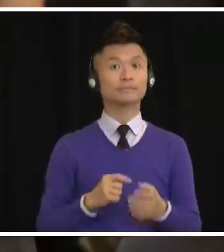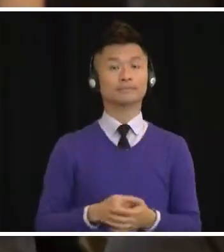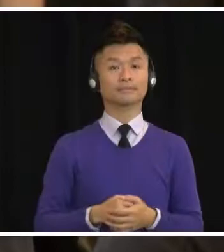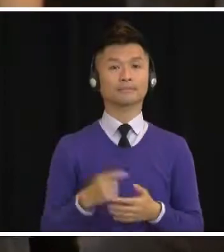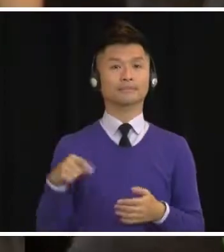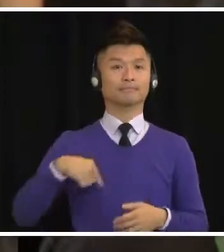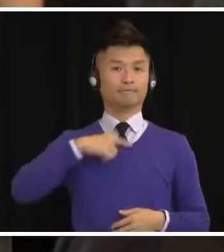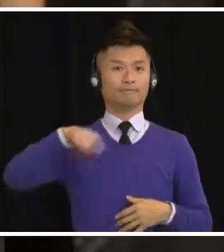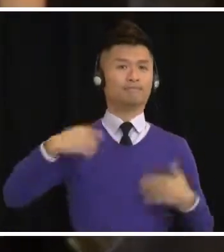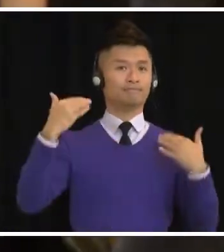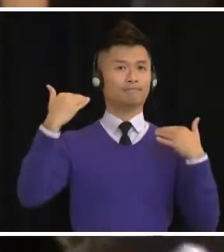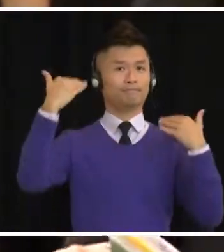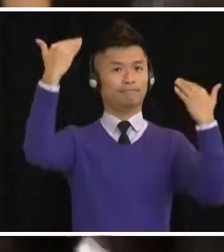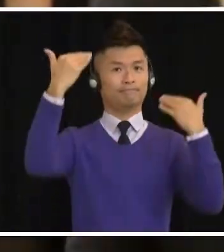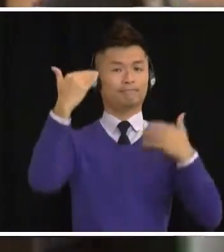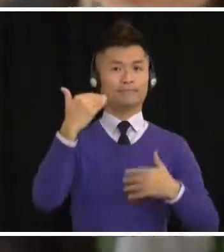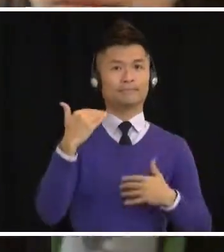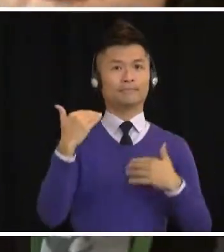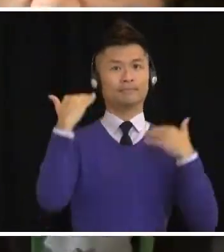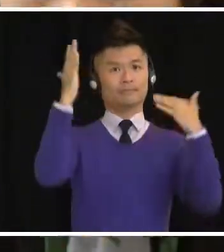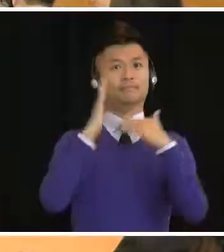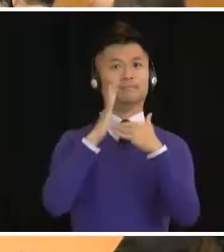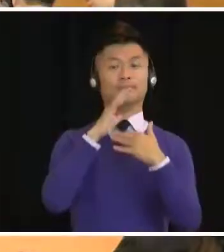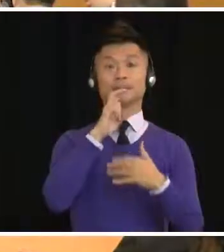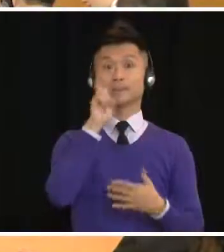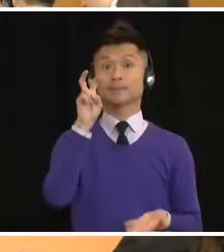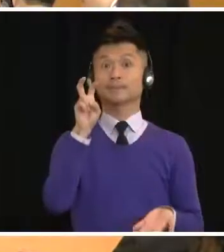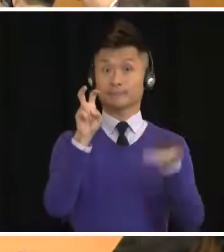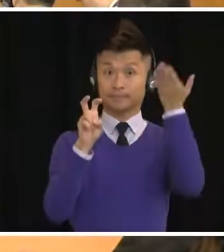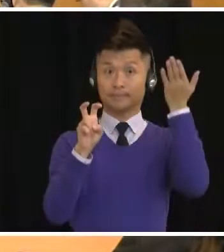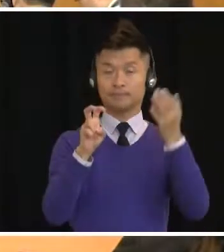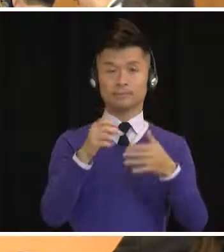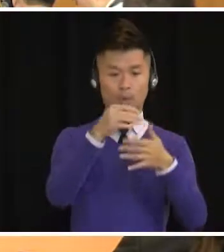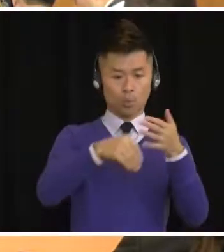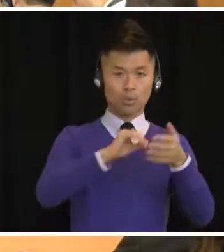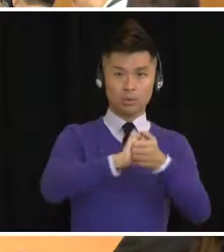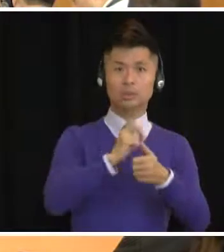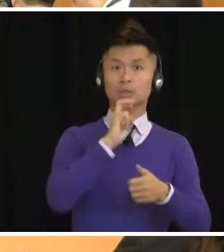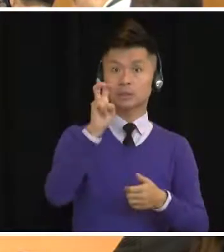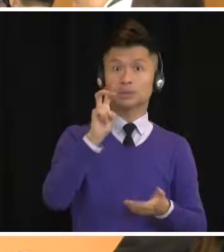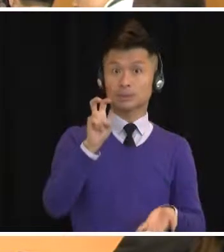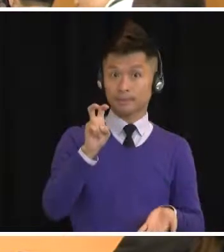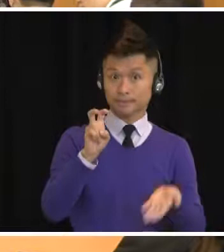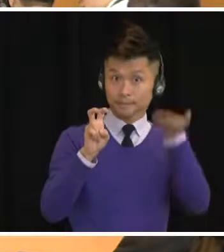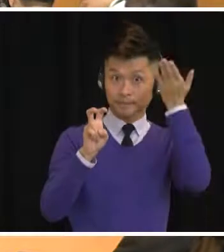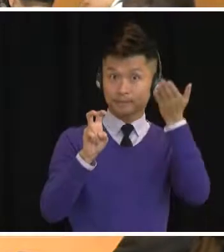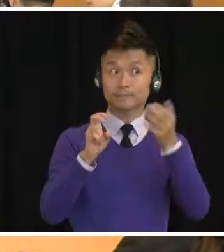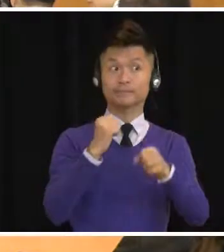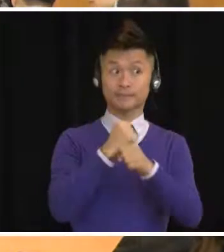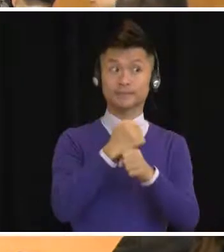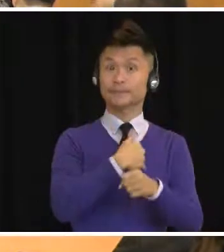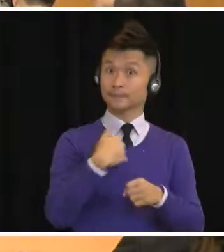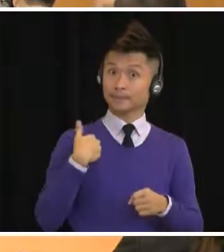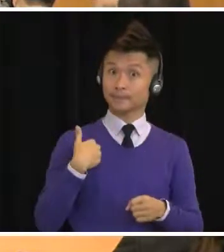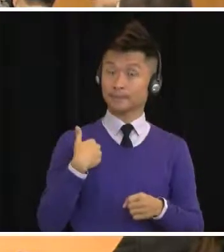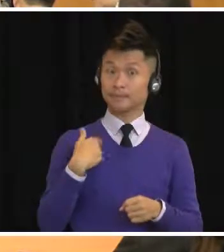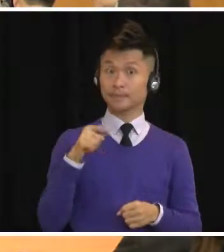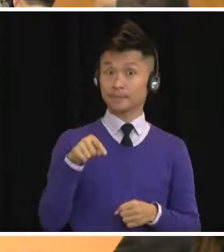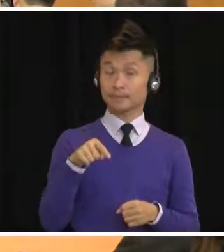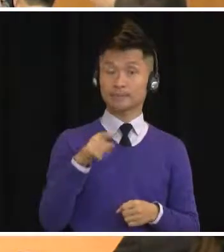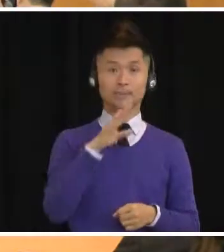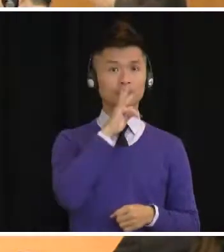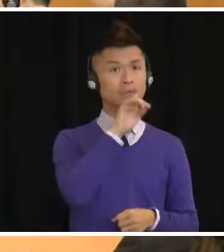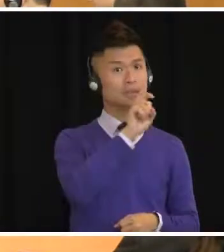The second question is about the age of majority. In our law, it's set